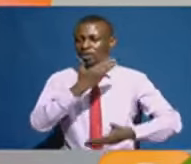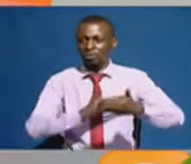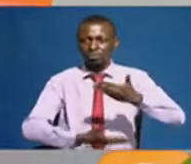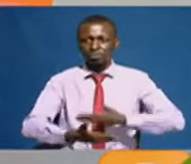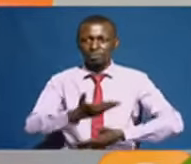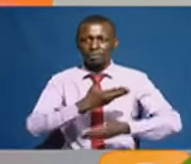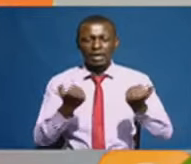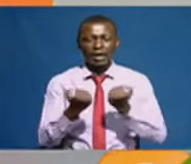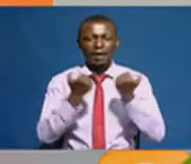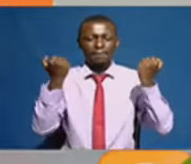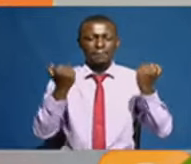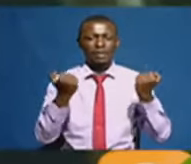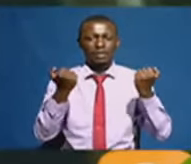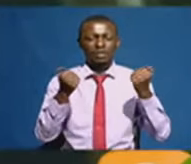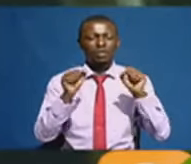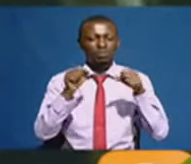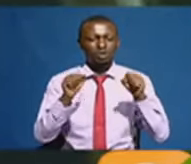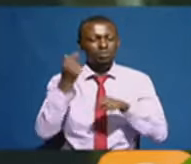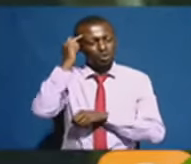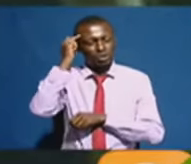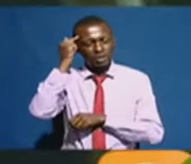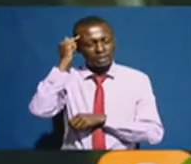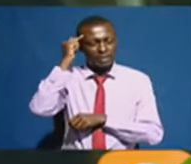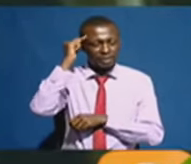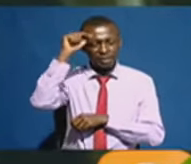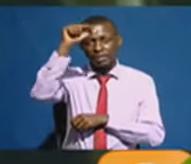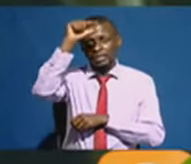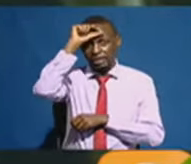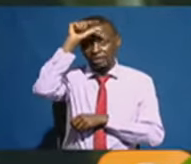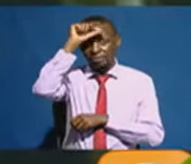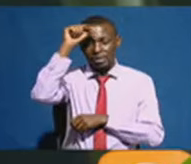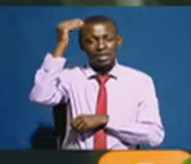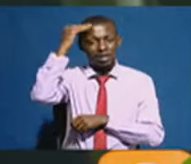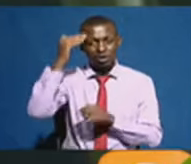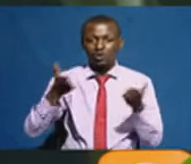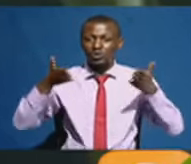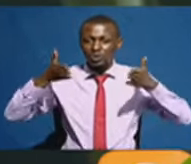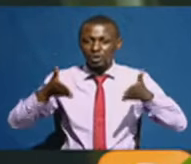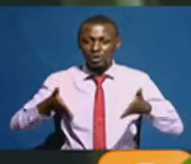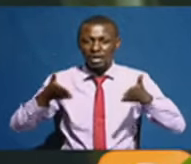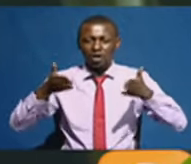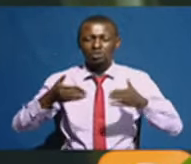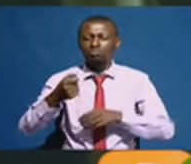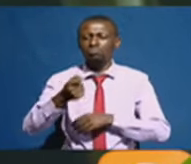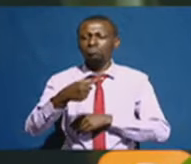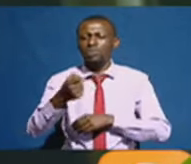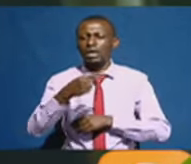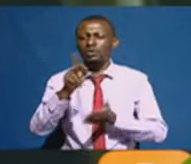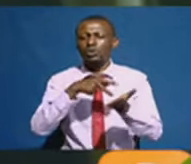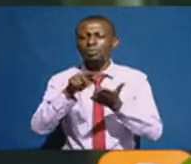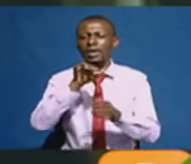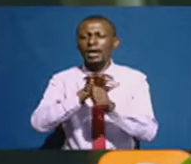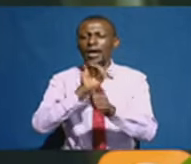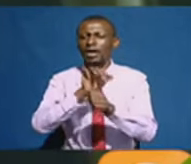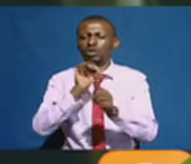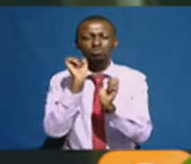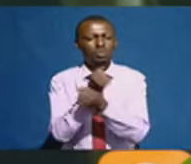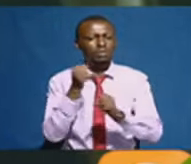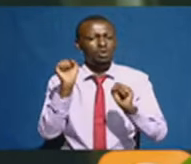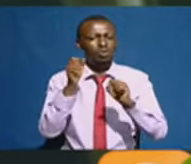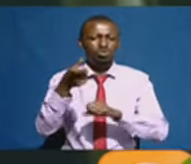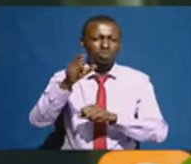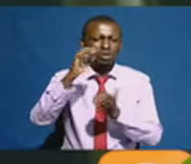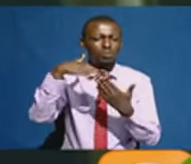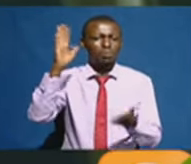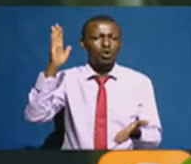the rational thinking that now government has just realized the wage bill is too high. We cannot afford any further increment